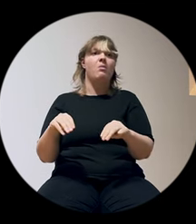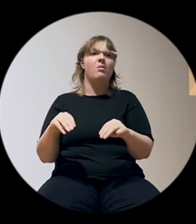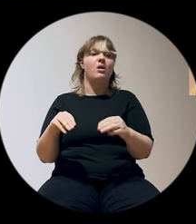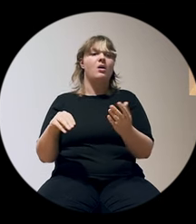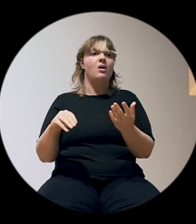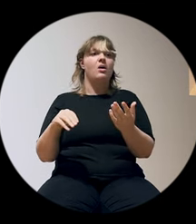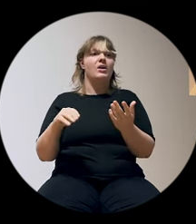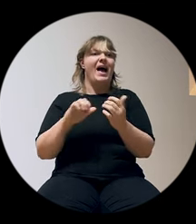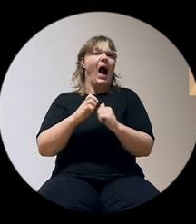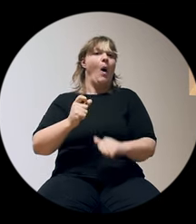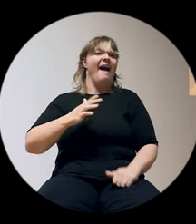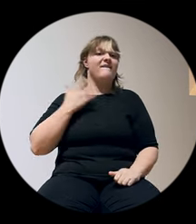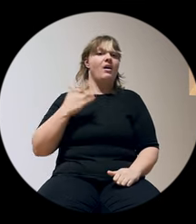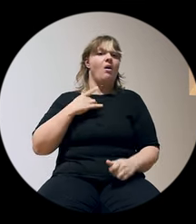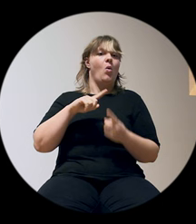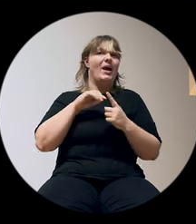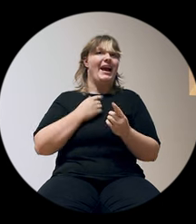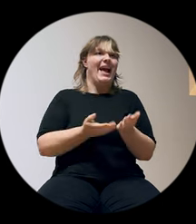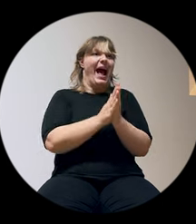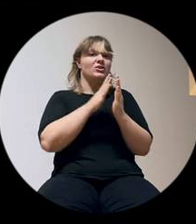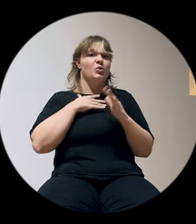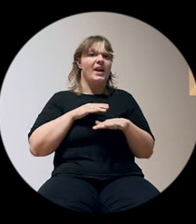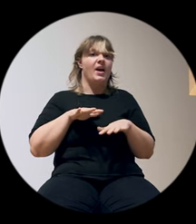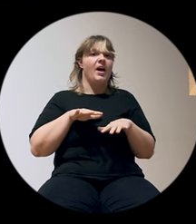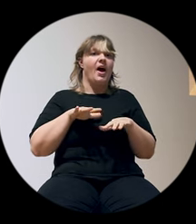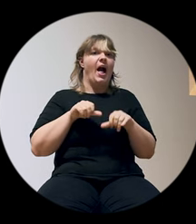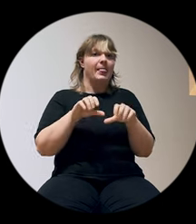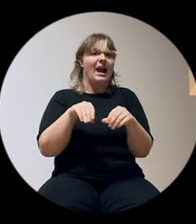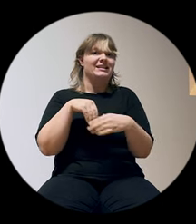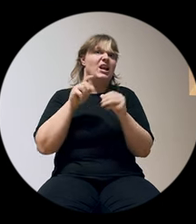I suppose, how I feel when I get asked to decolonize a museum,